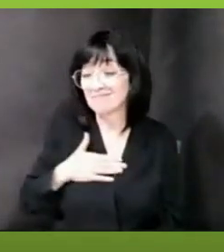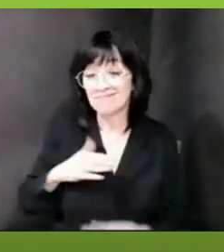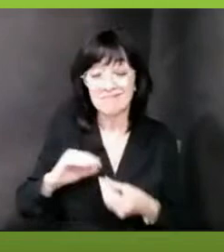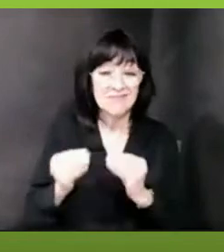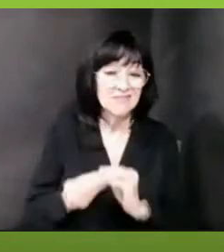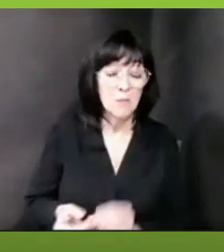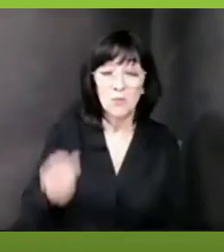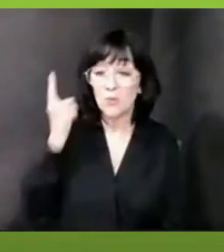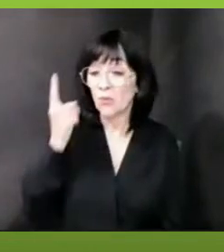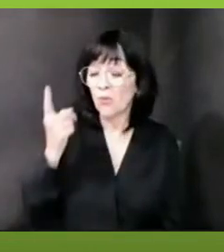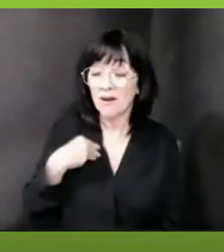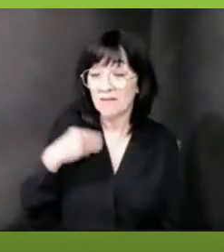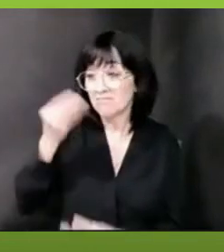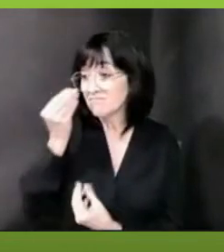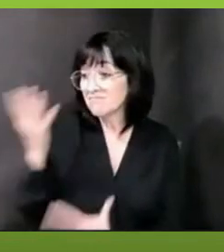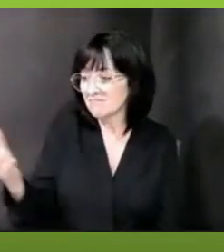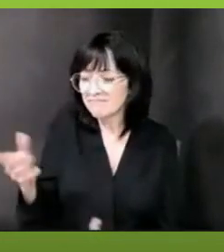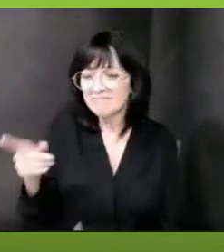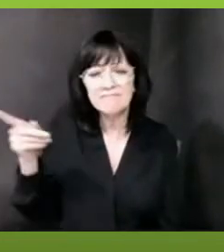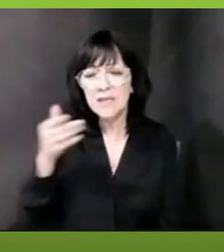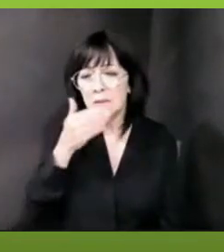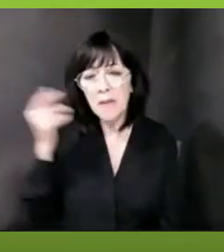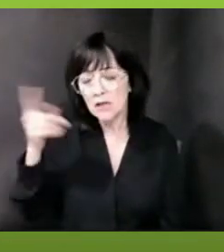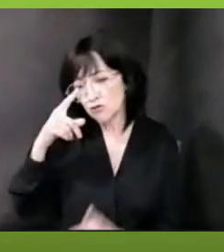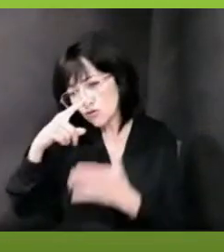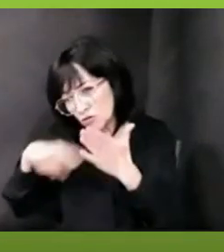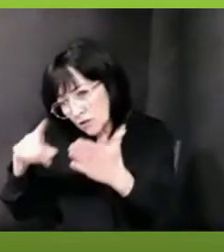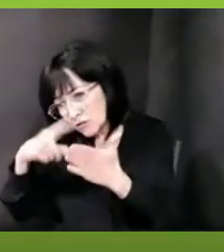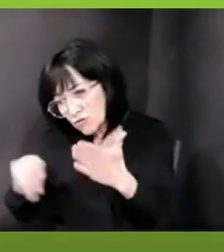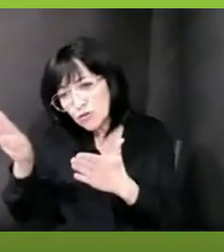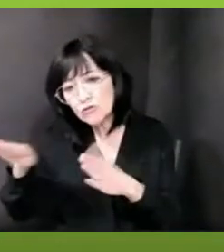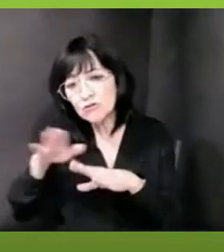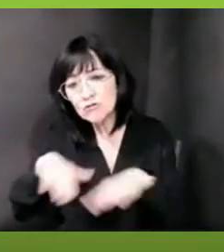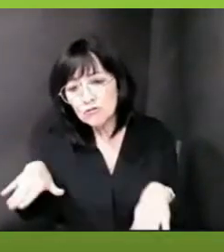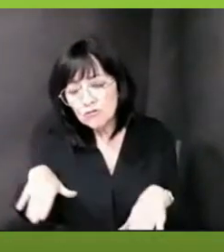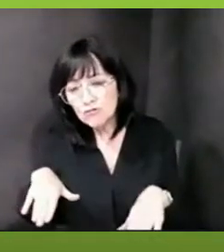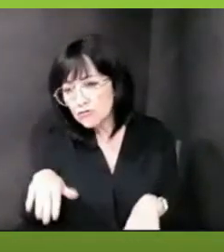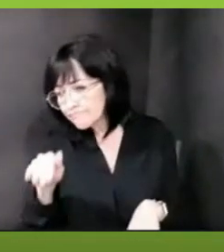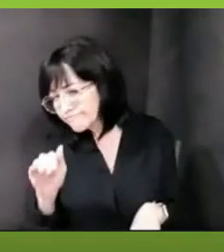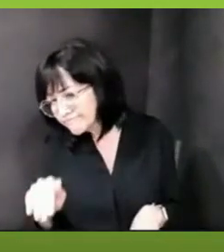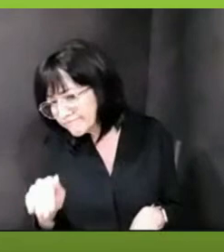in. Check in on your kids, check in on your